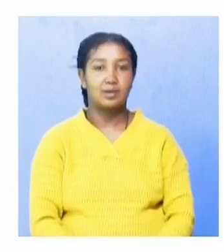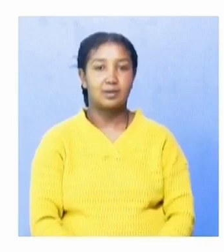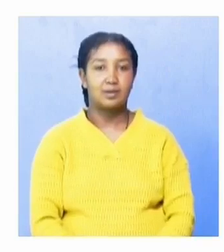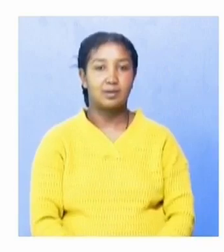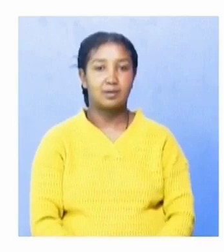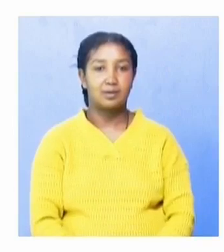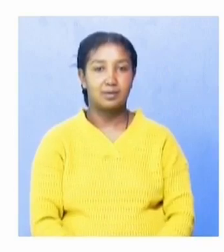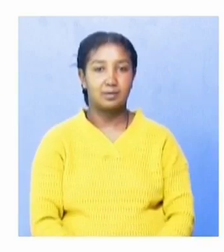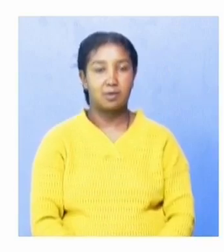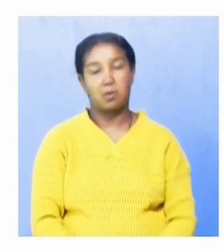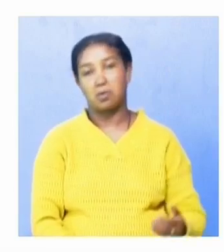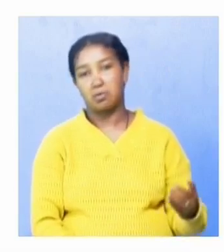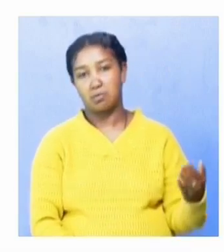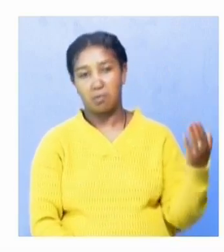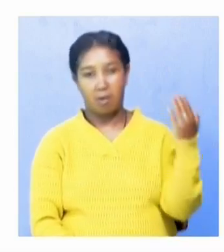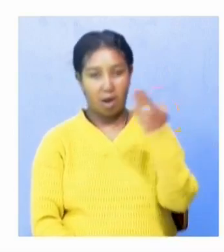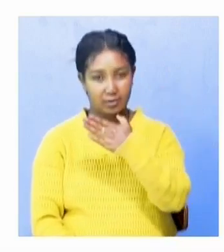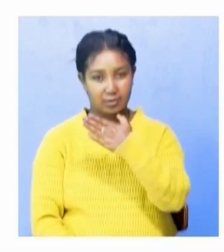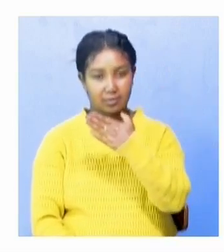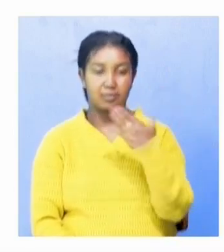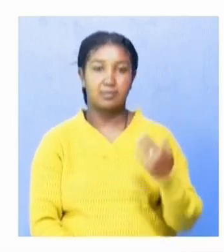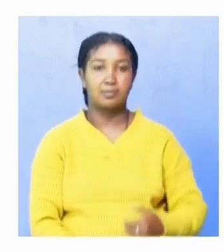or right.